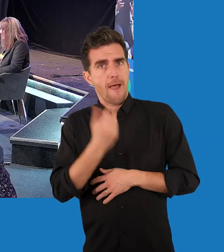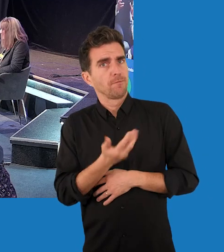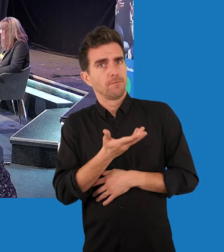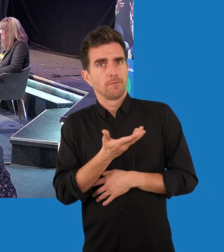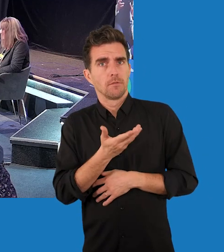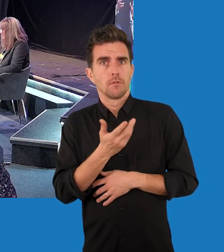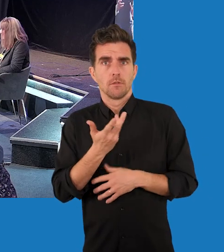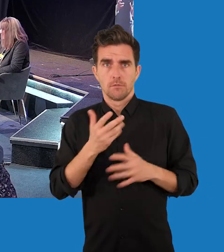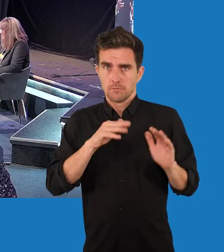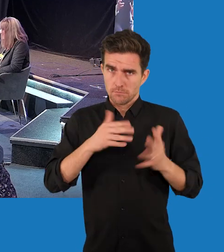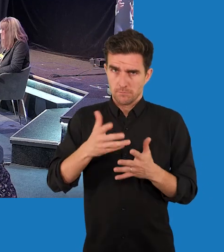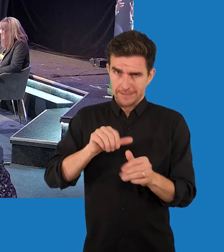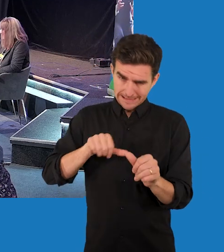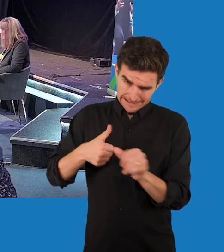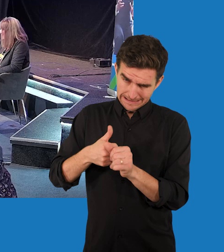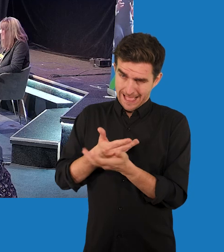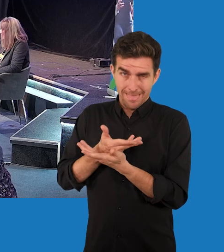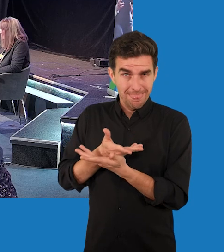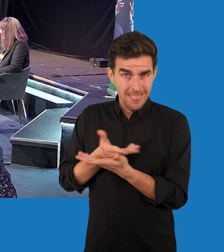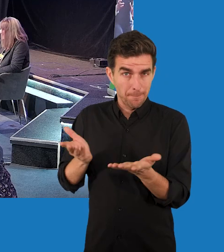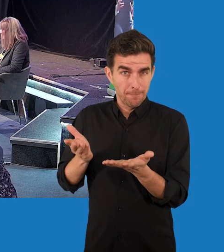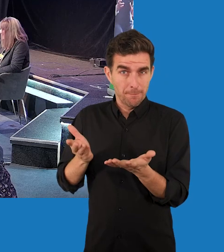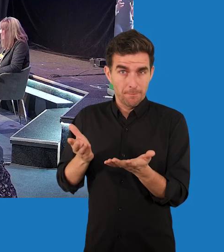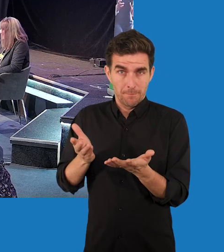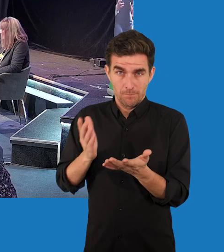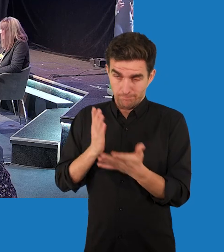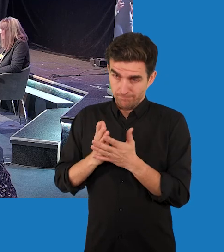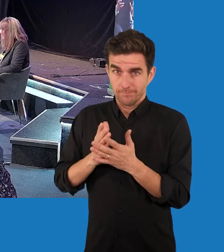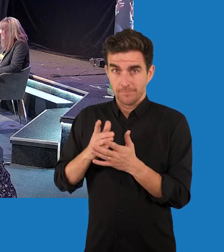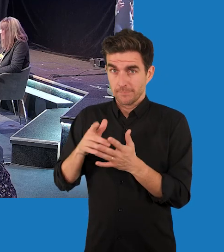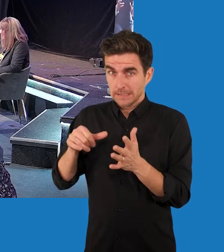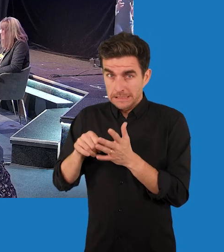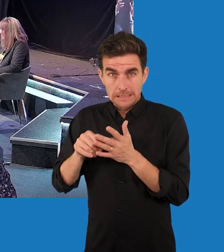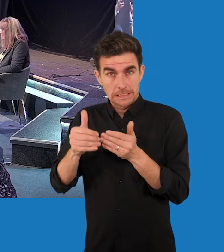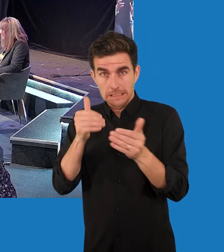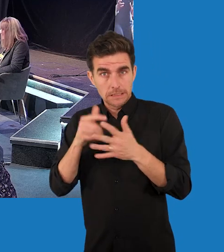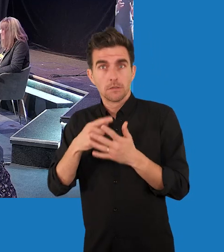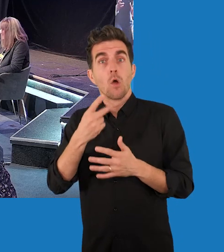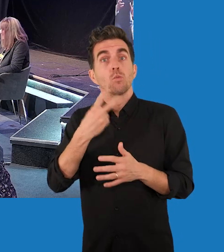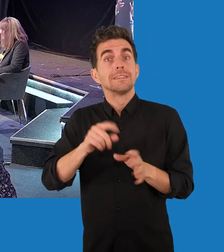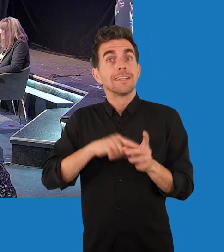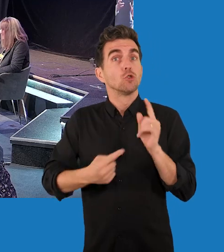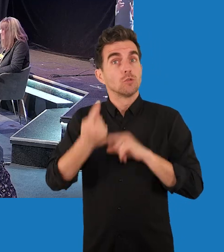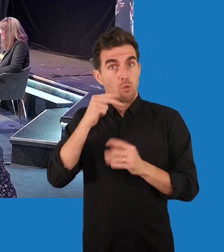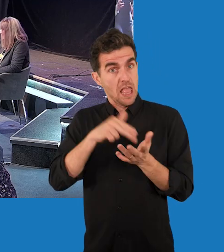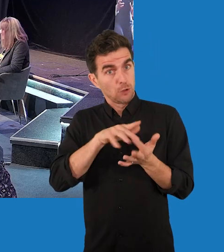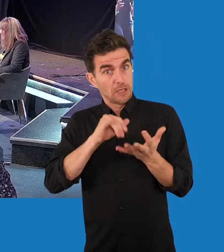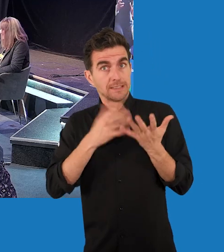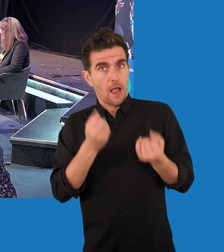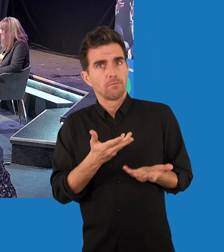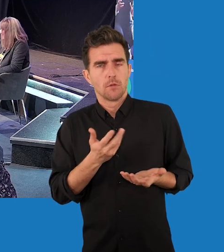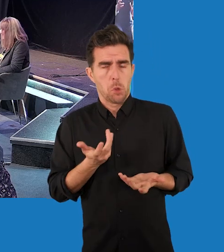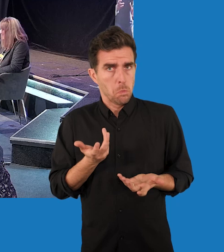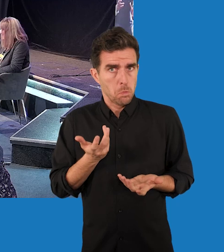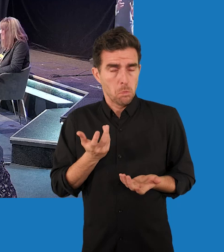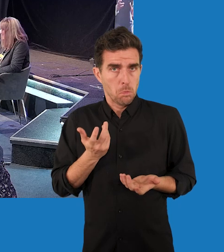hub exists and was provided for the most affluent part of the borough about 20 years ago by